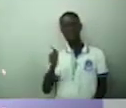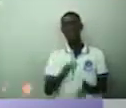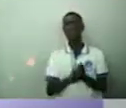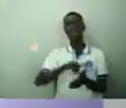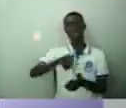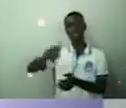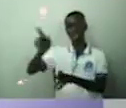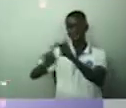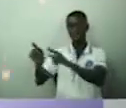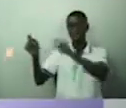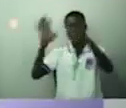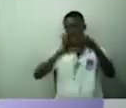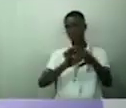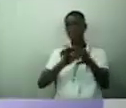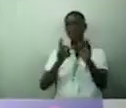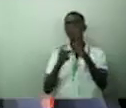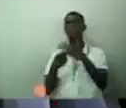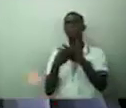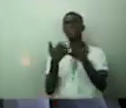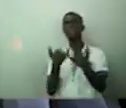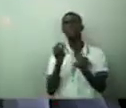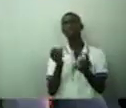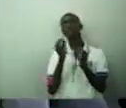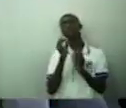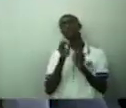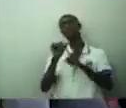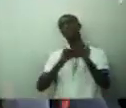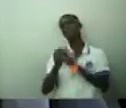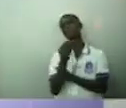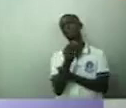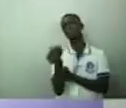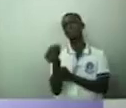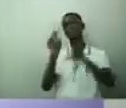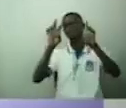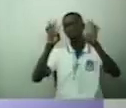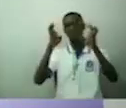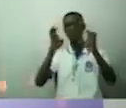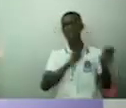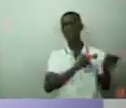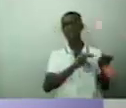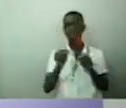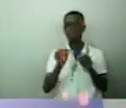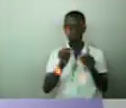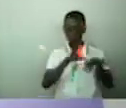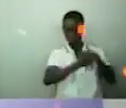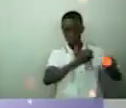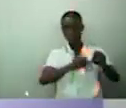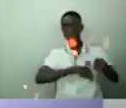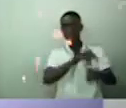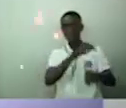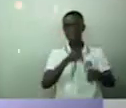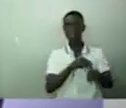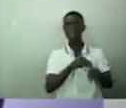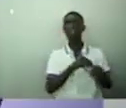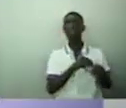midst. I want to share with you on the topic possessing the nations, taking our